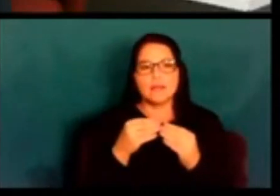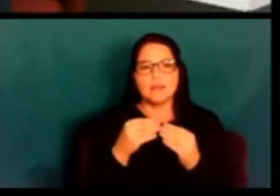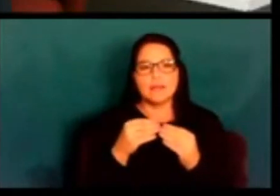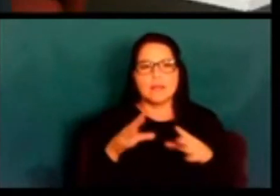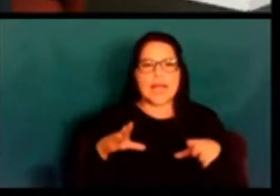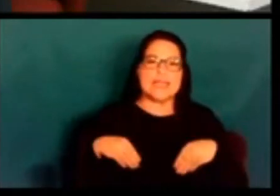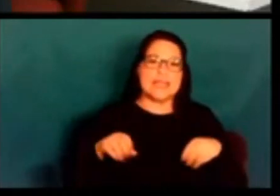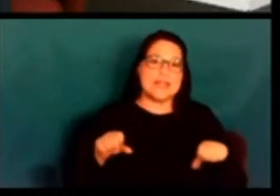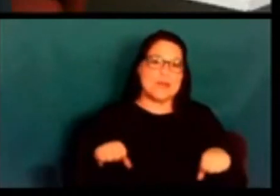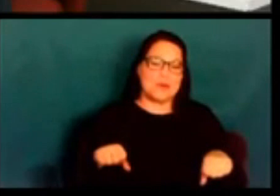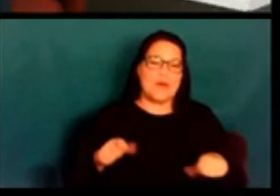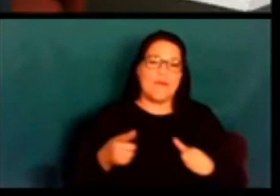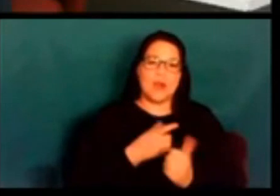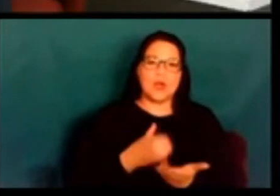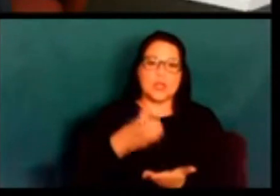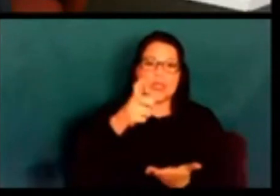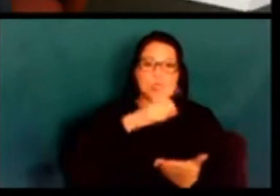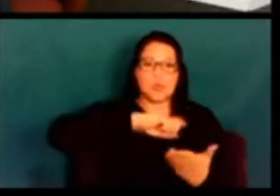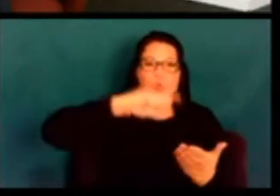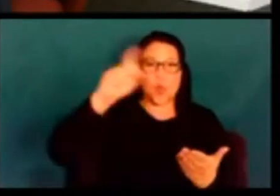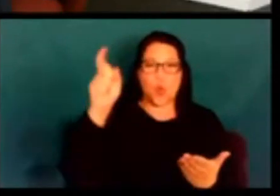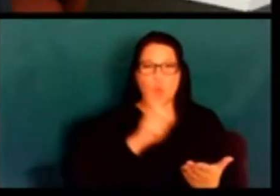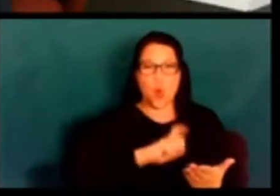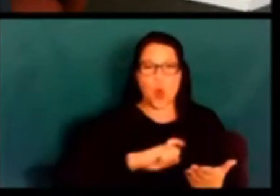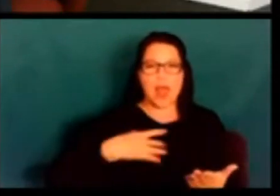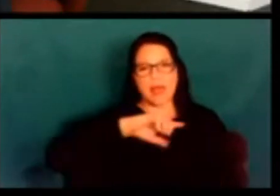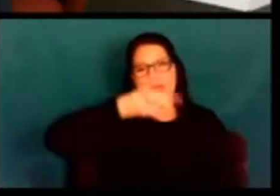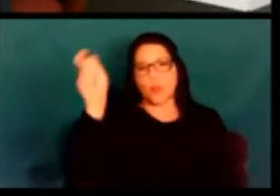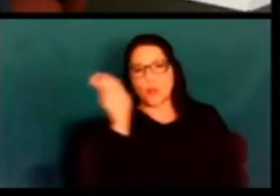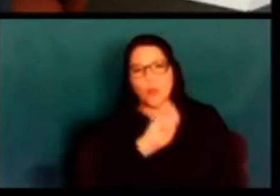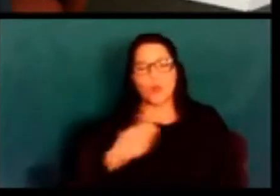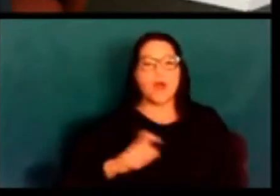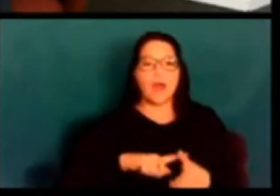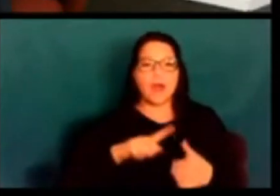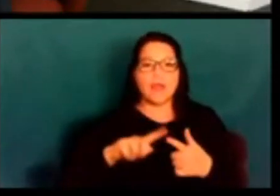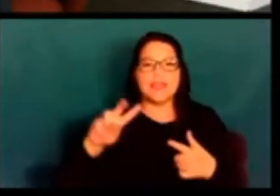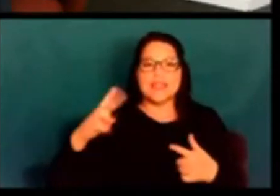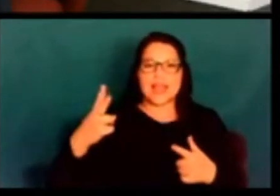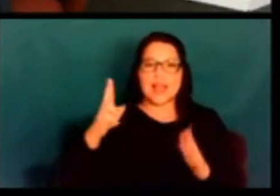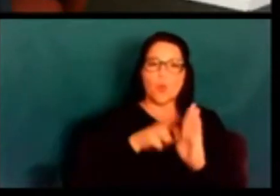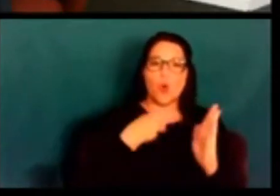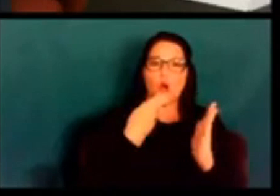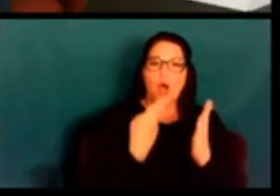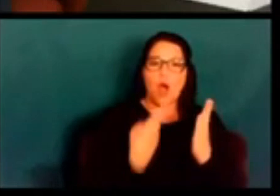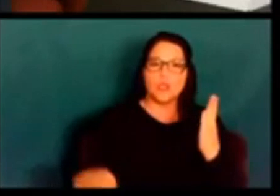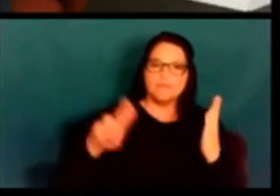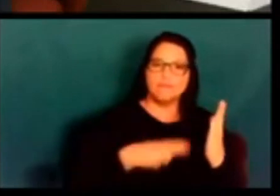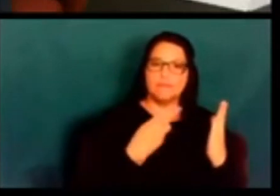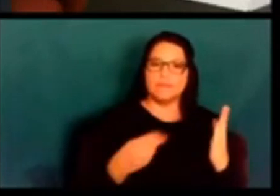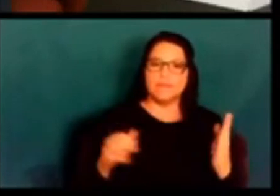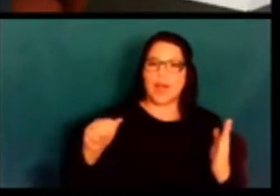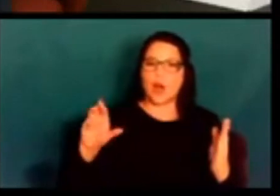acceptable. I'll do it with the spray, and because I like the strokes I make, then I'll go over that with a brush with acrylic